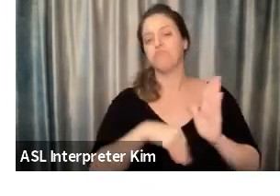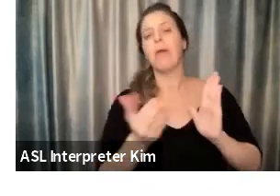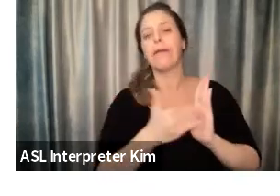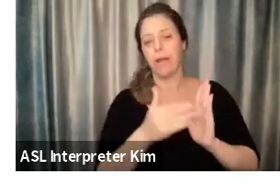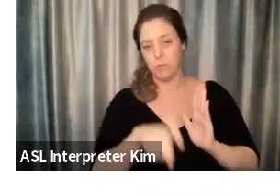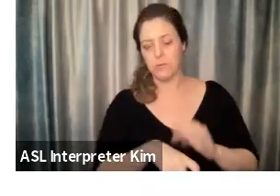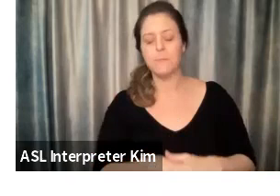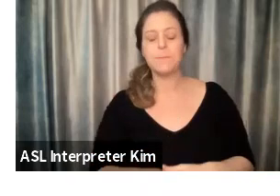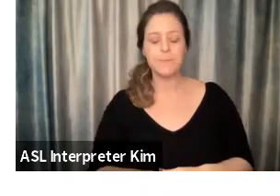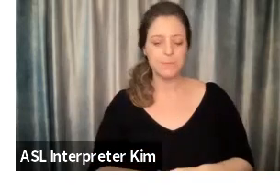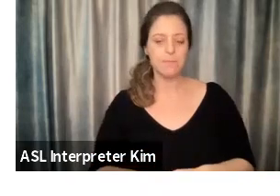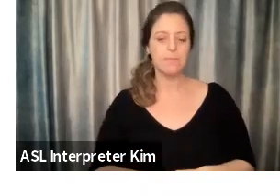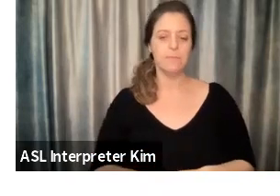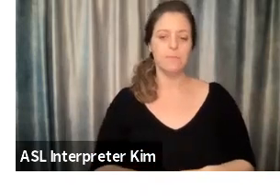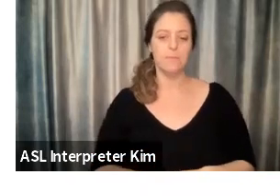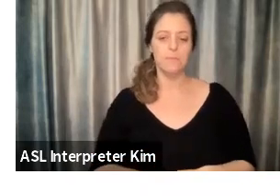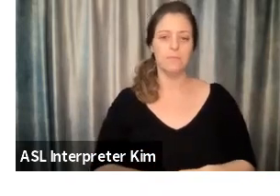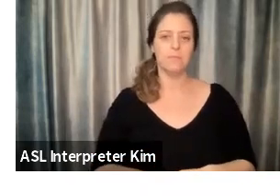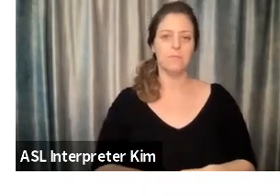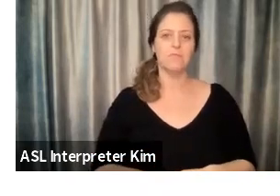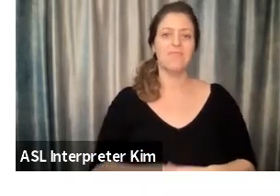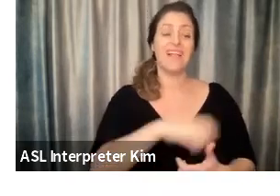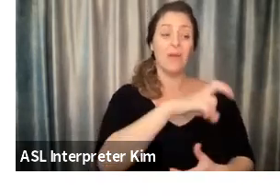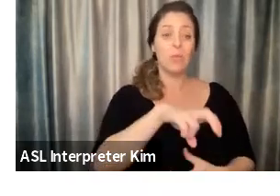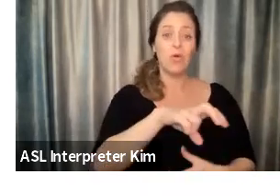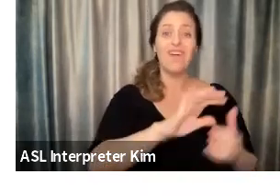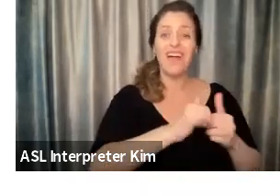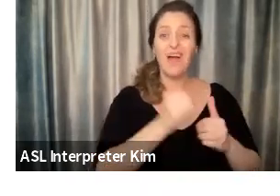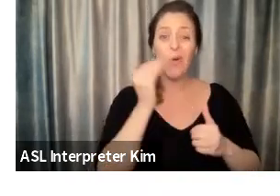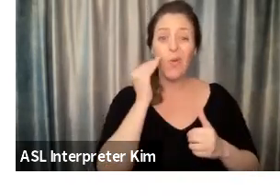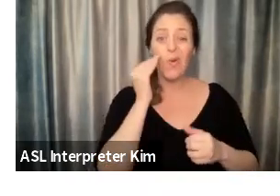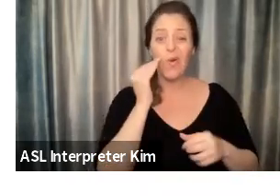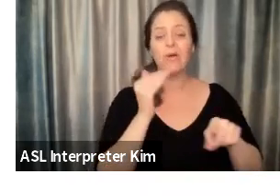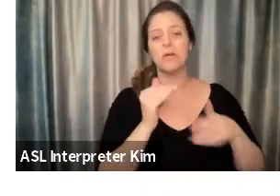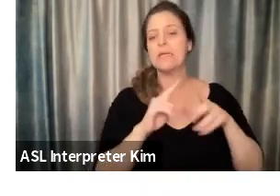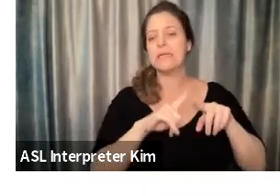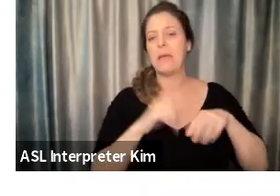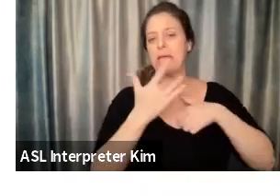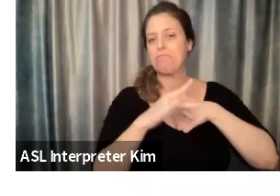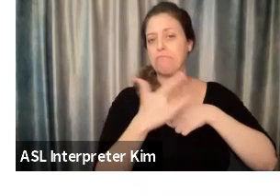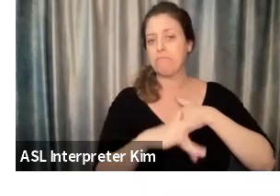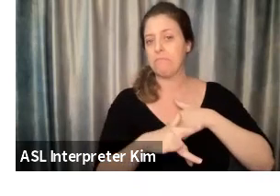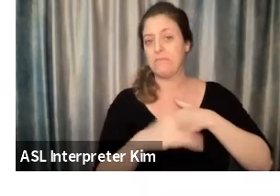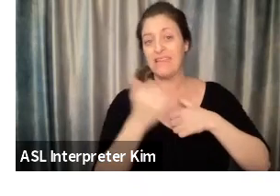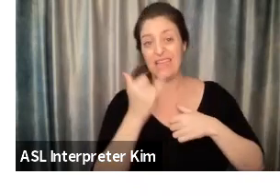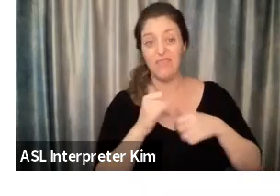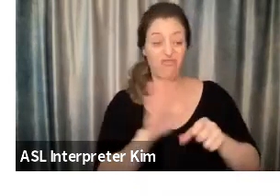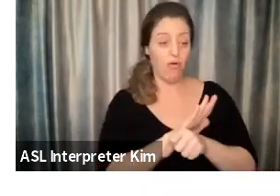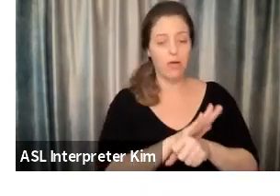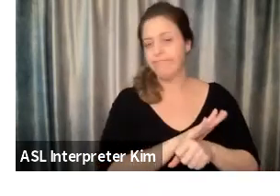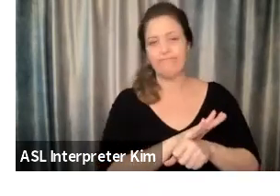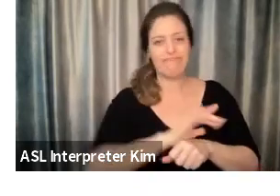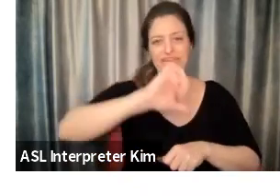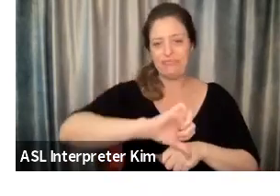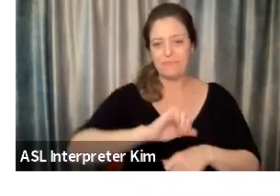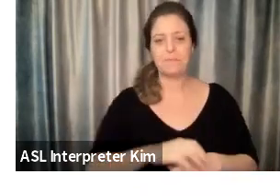Again, approvals is based on space availability, as you can see in there in the slide. In more requests